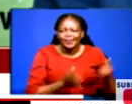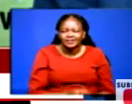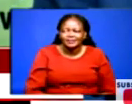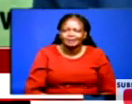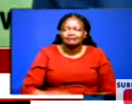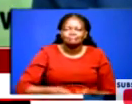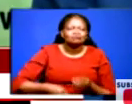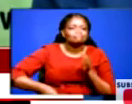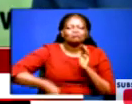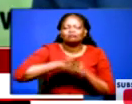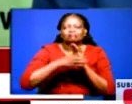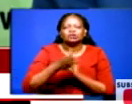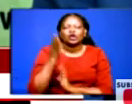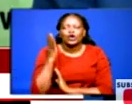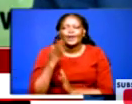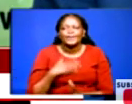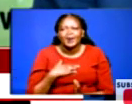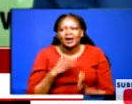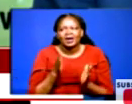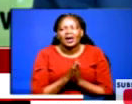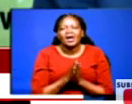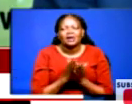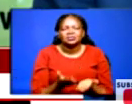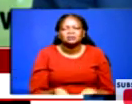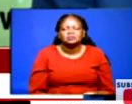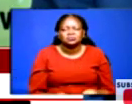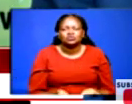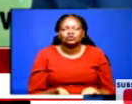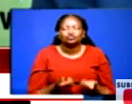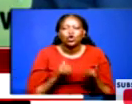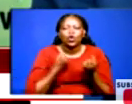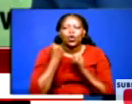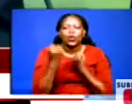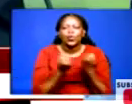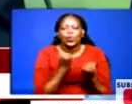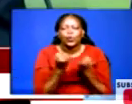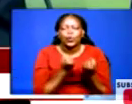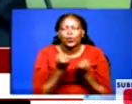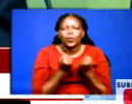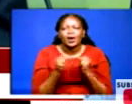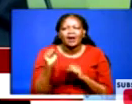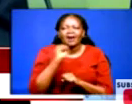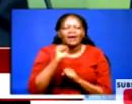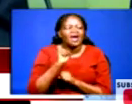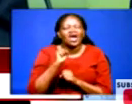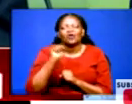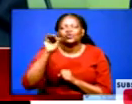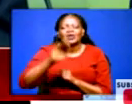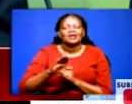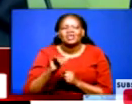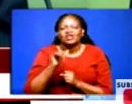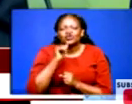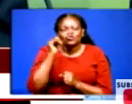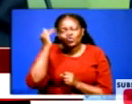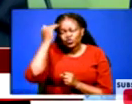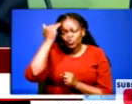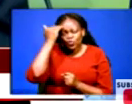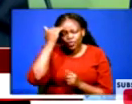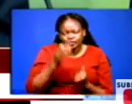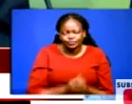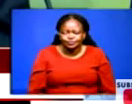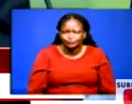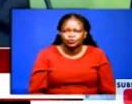our security, and we rode in Anoa to an unknown location. I was also number two in